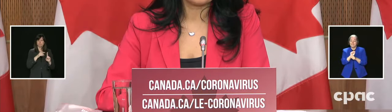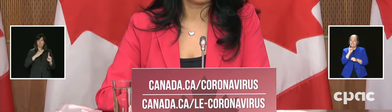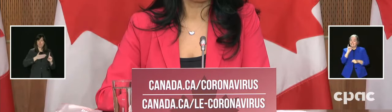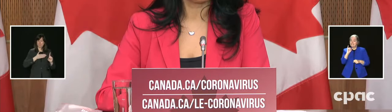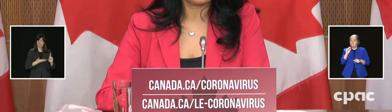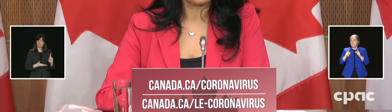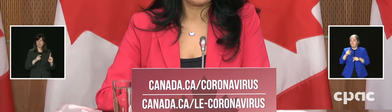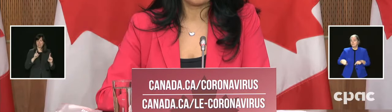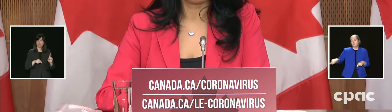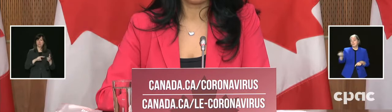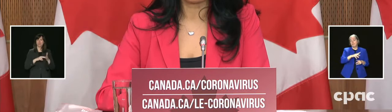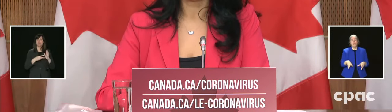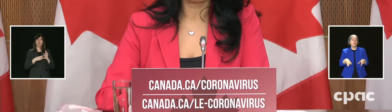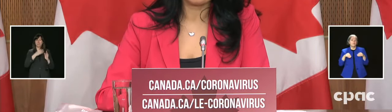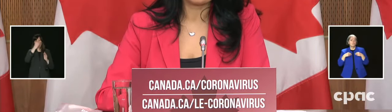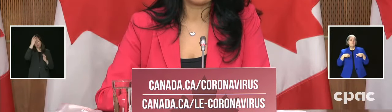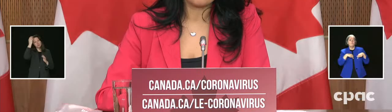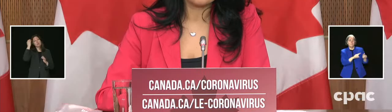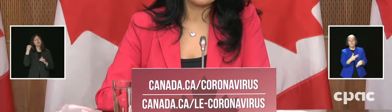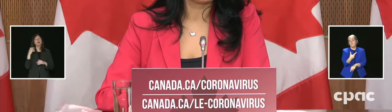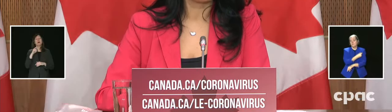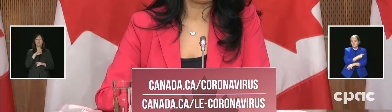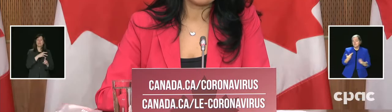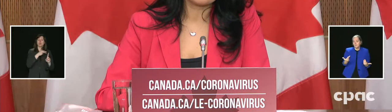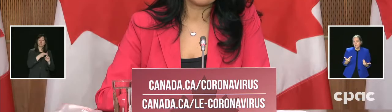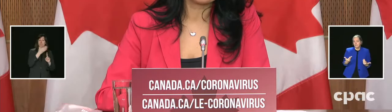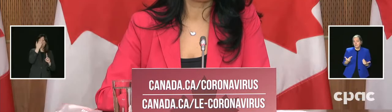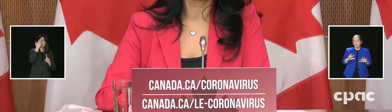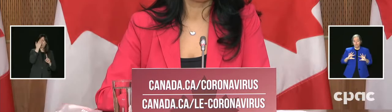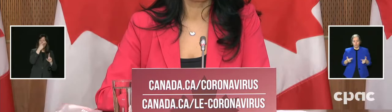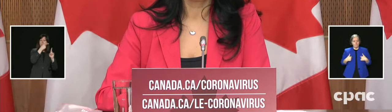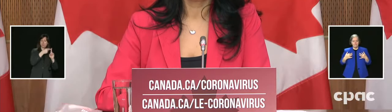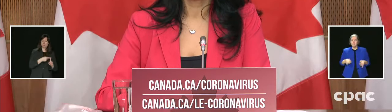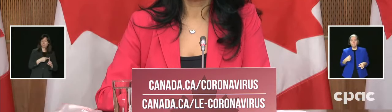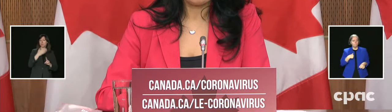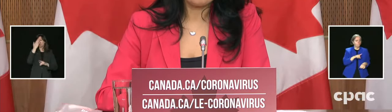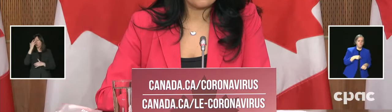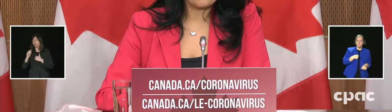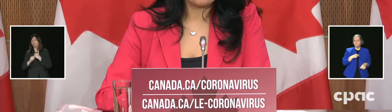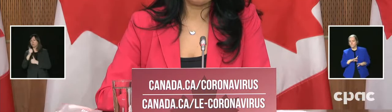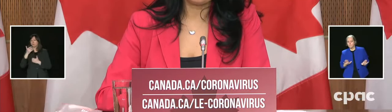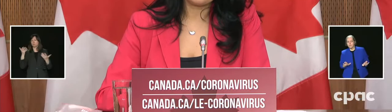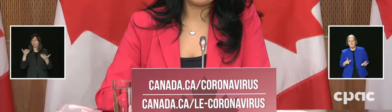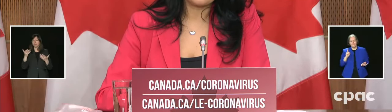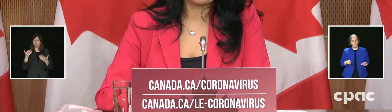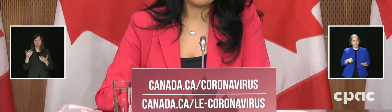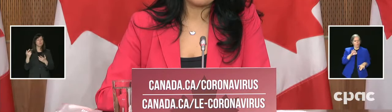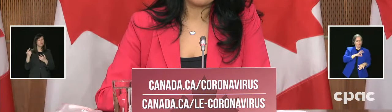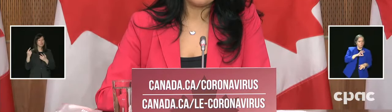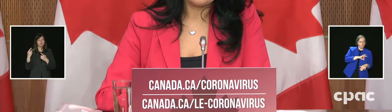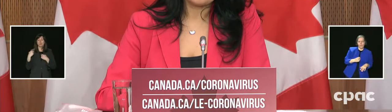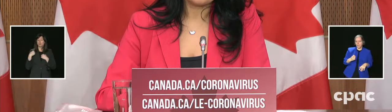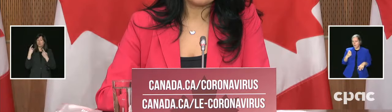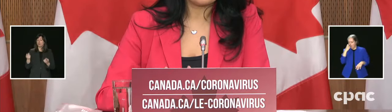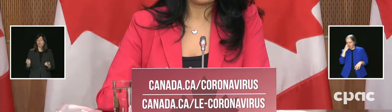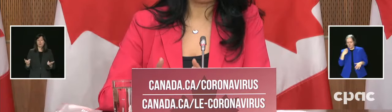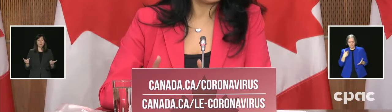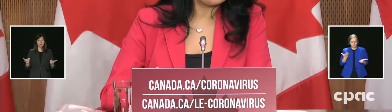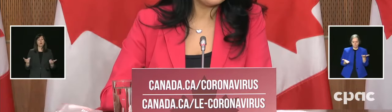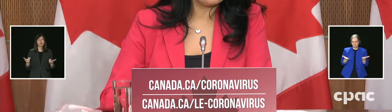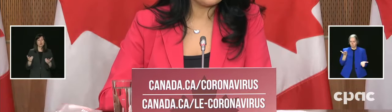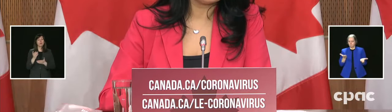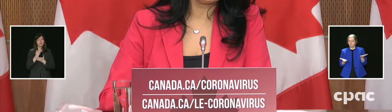on an understanding of what the benefits are and what the potential risks are. So we know so far we've been in a place where that we've